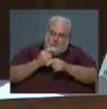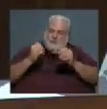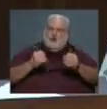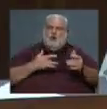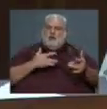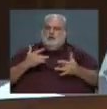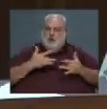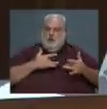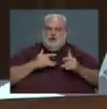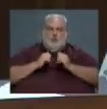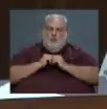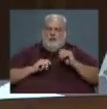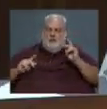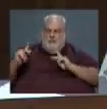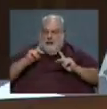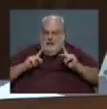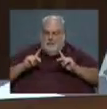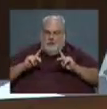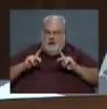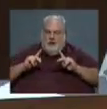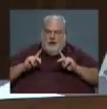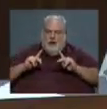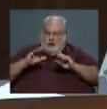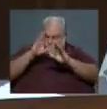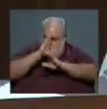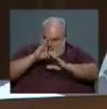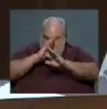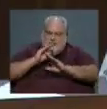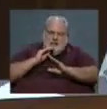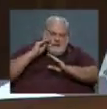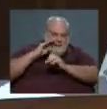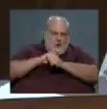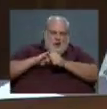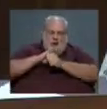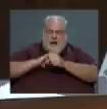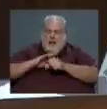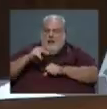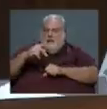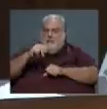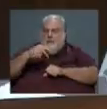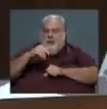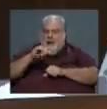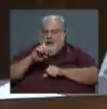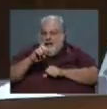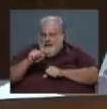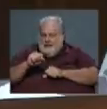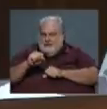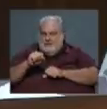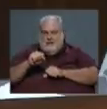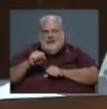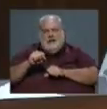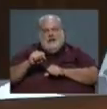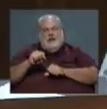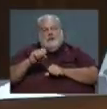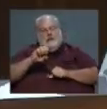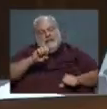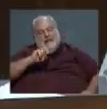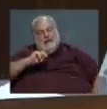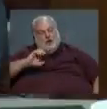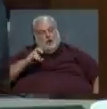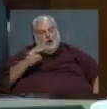concern about encroachment of trouble in the neighborhood over at Popeyes. It was encroaching into a